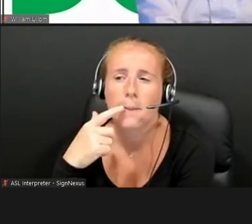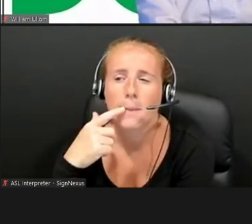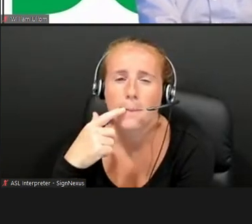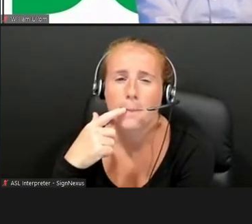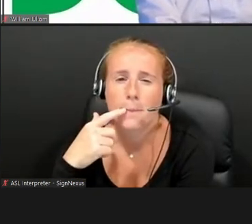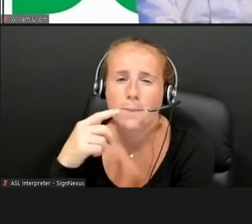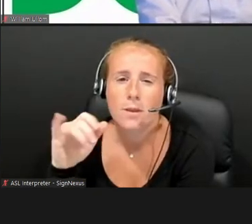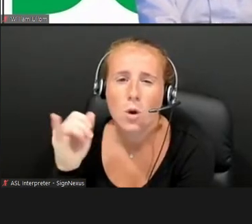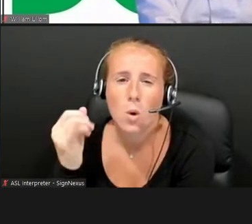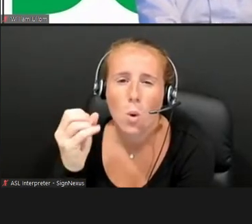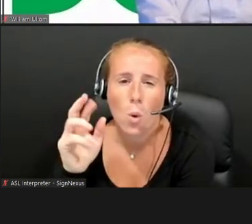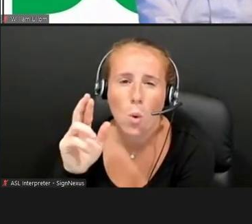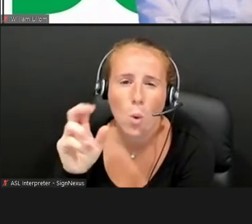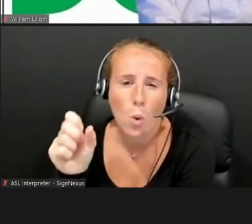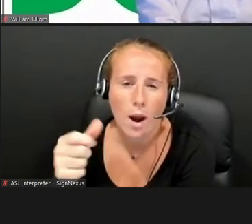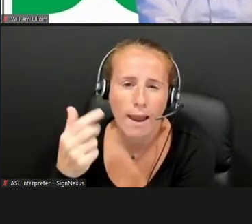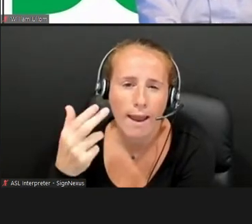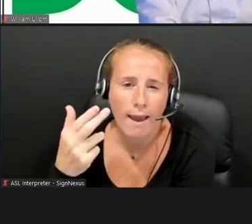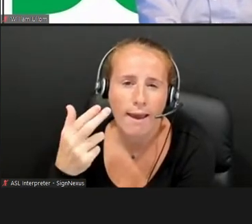Jorge Urena